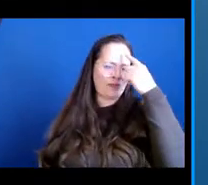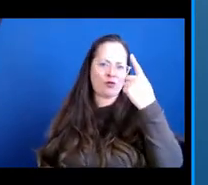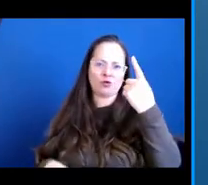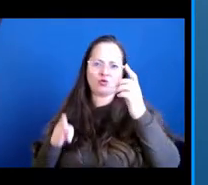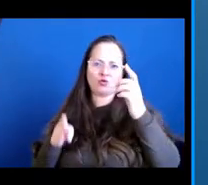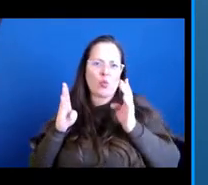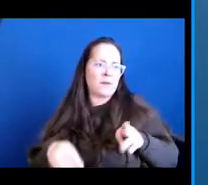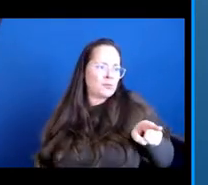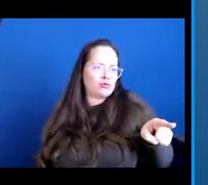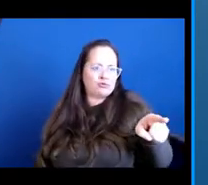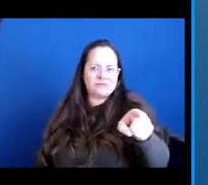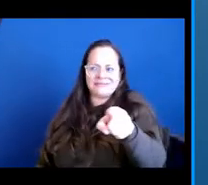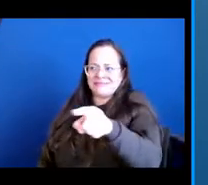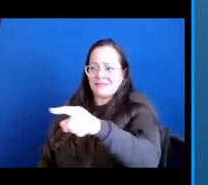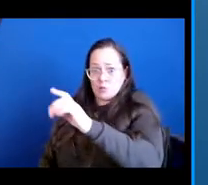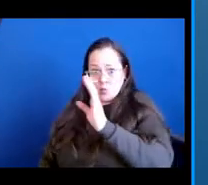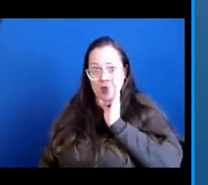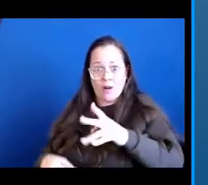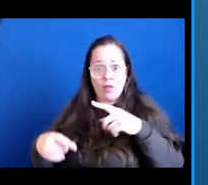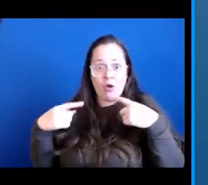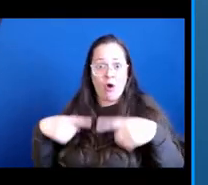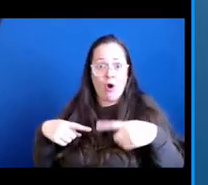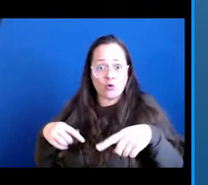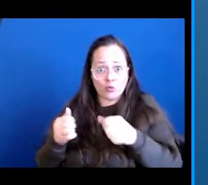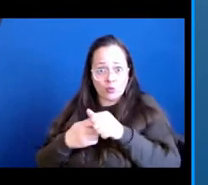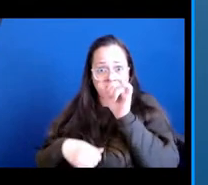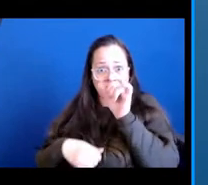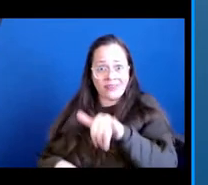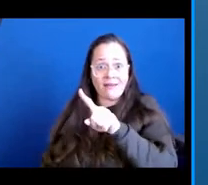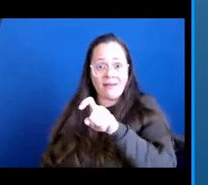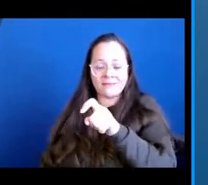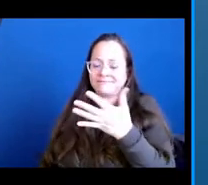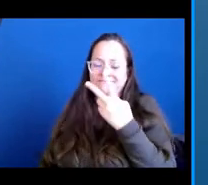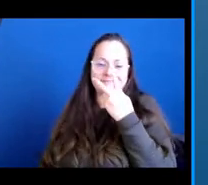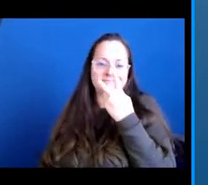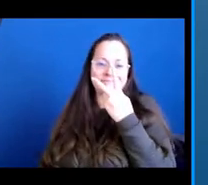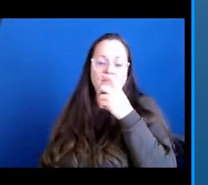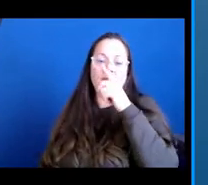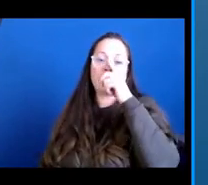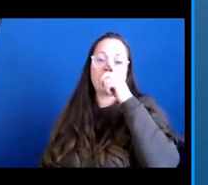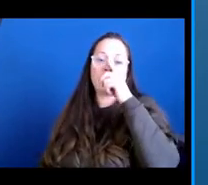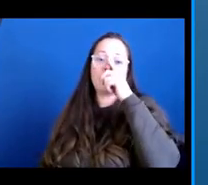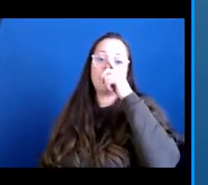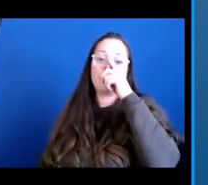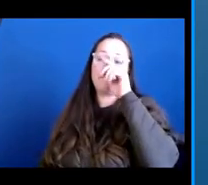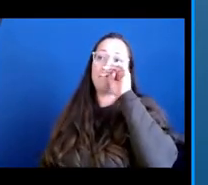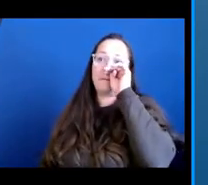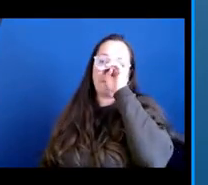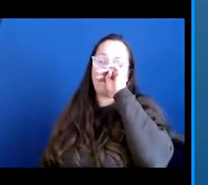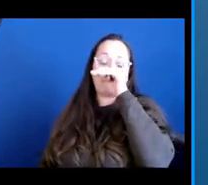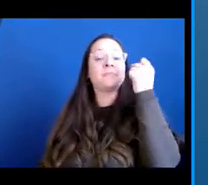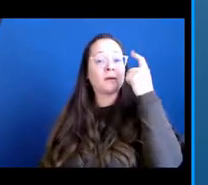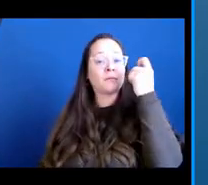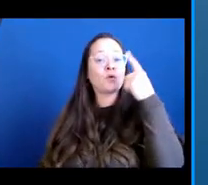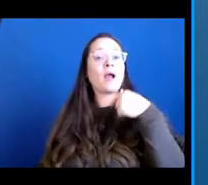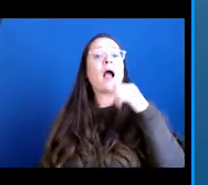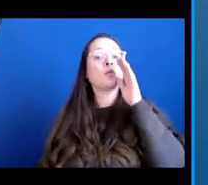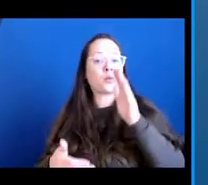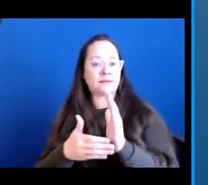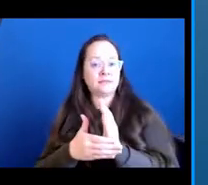argue with with any of that I will however say that New Hampshire